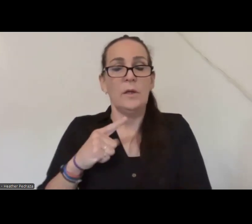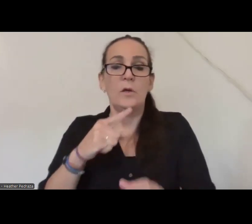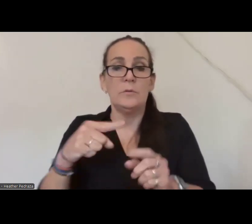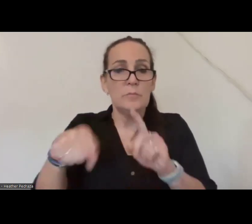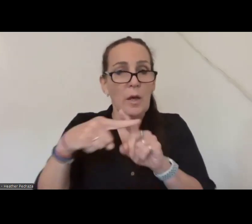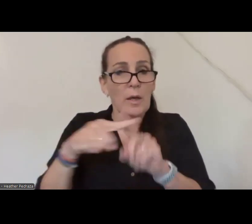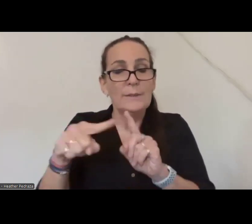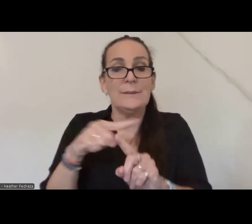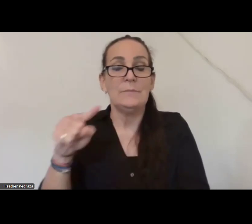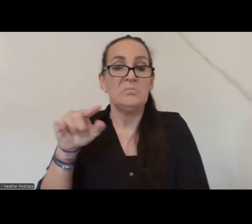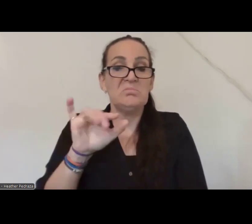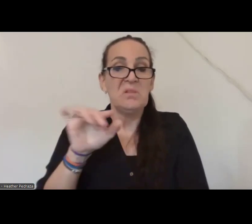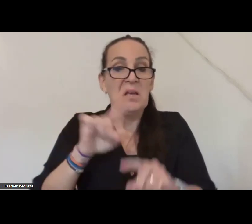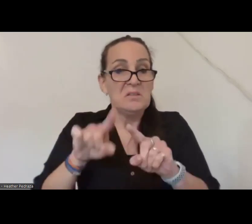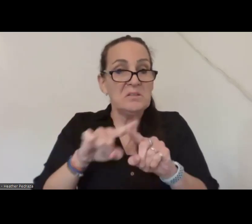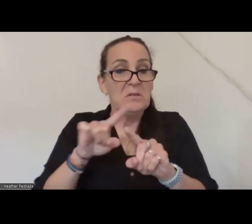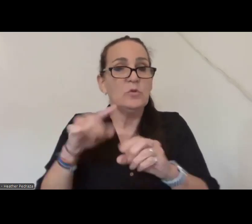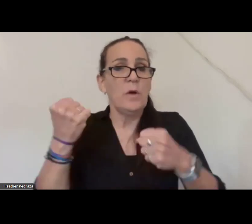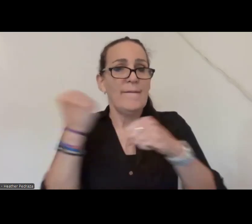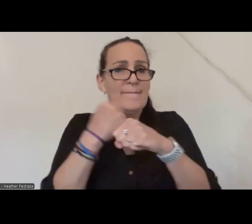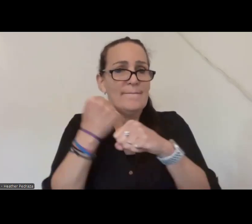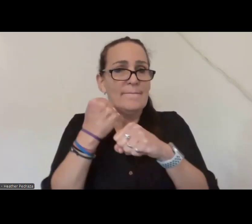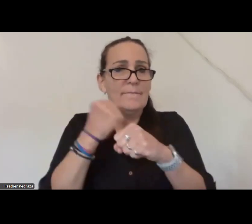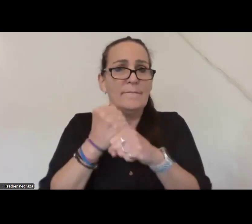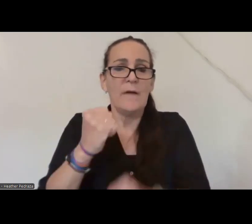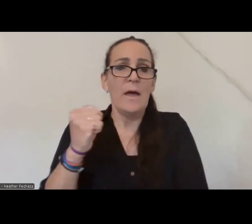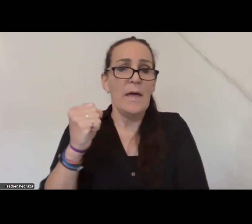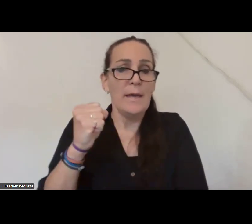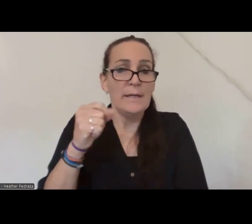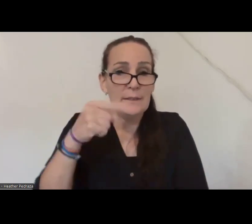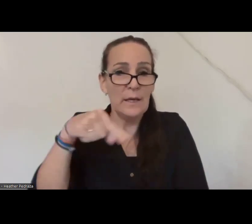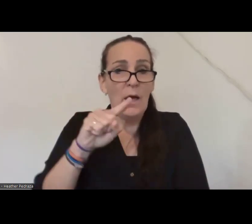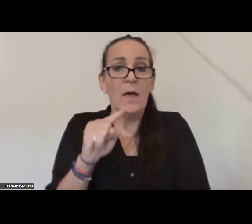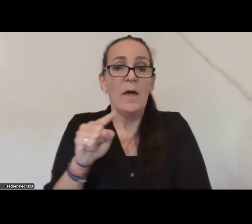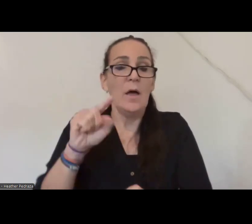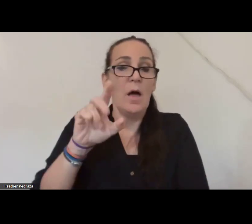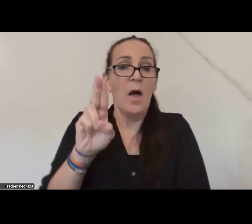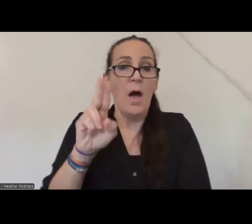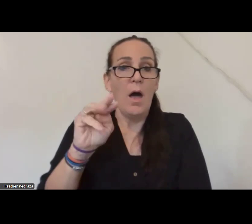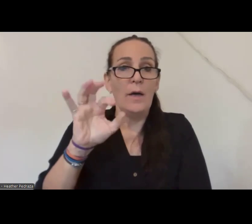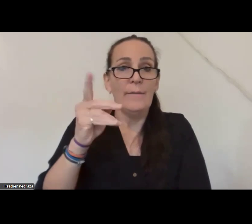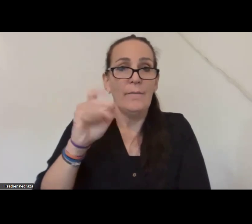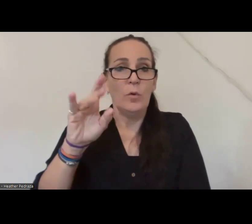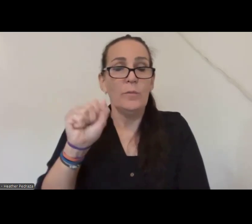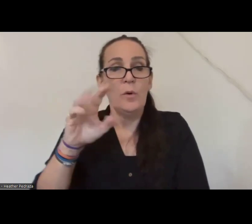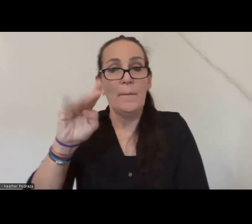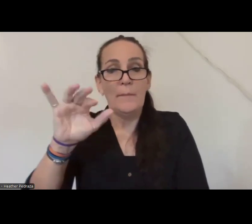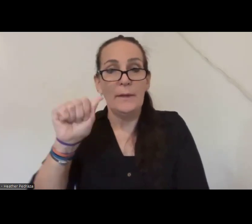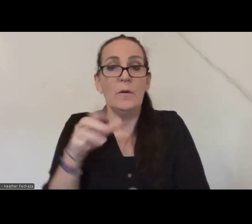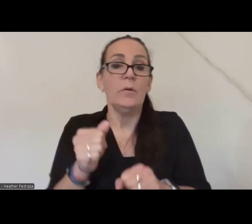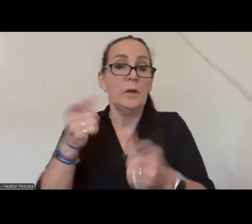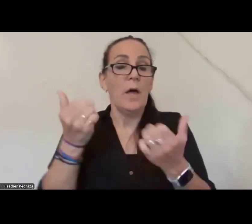IHSS, to fight the return of an unaffordable Medi-Cal asset limit, and to ensure undocumented Californians continue to access